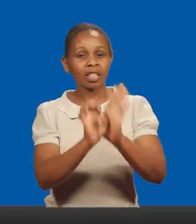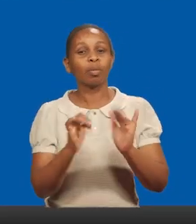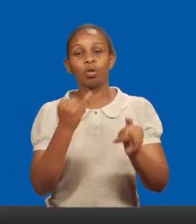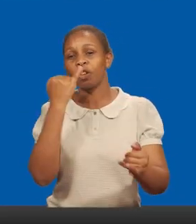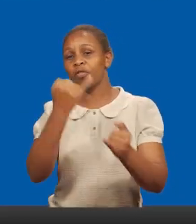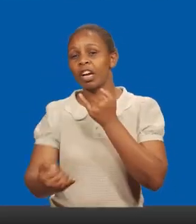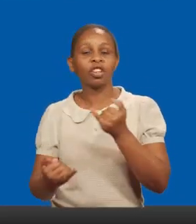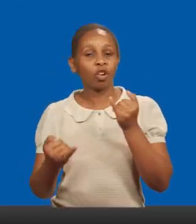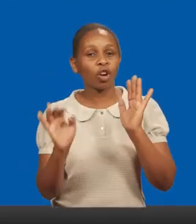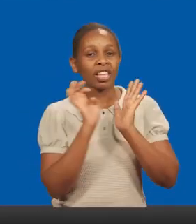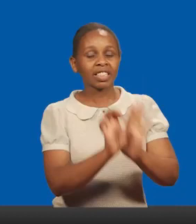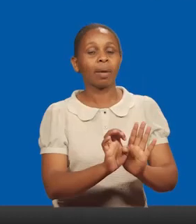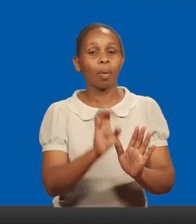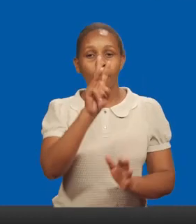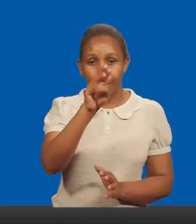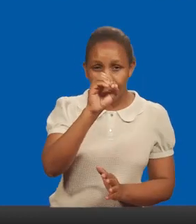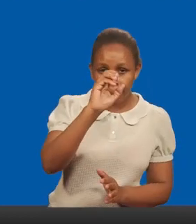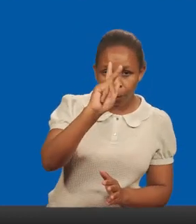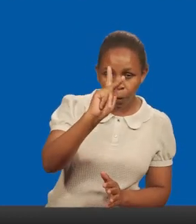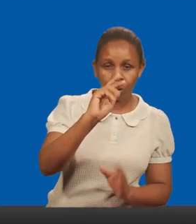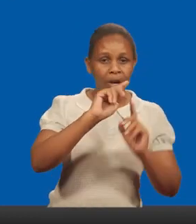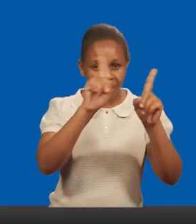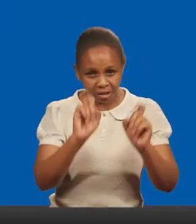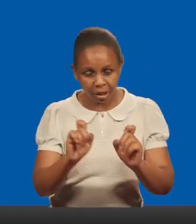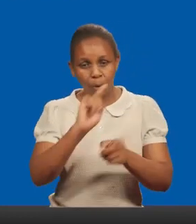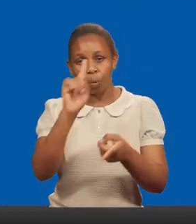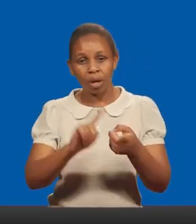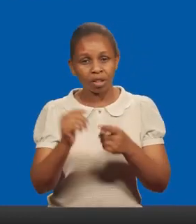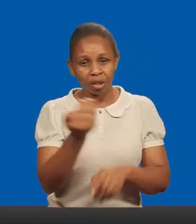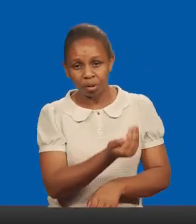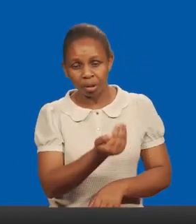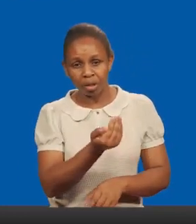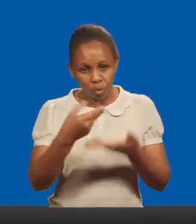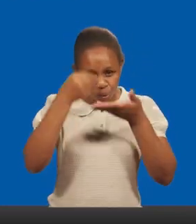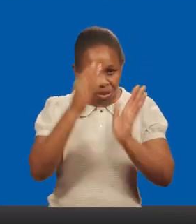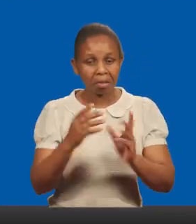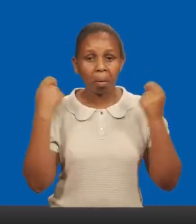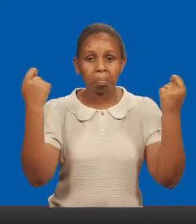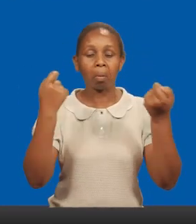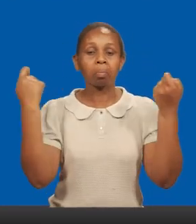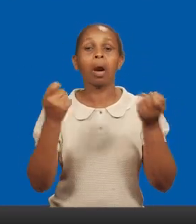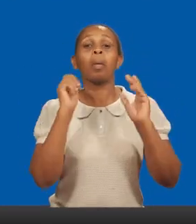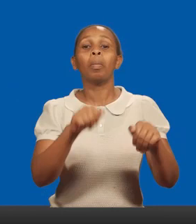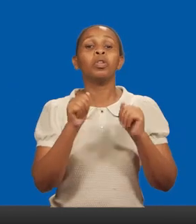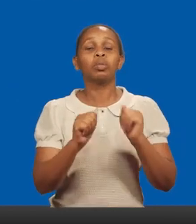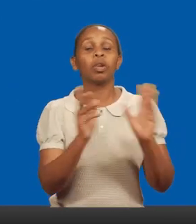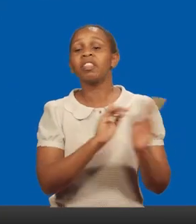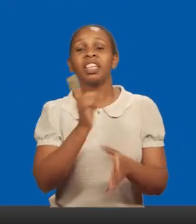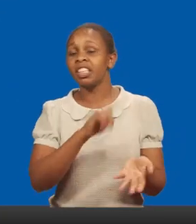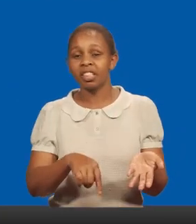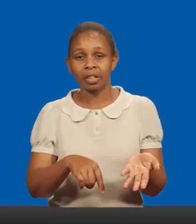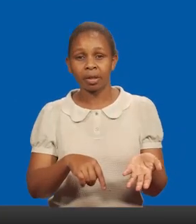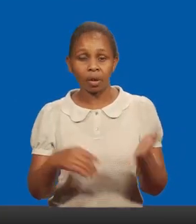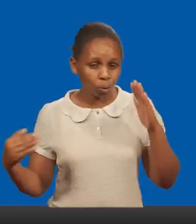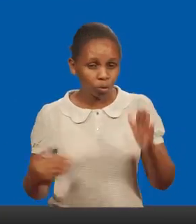it's an example of the final exam. It's a mock exam. So when students riot because they are doing a mock, I